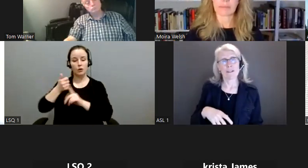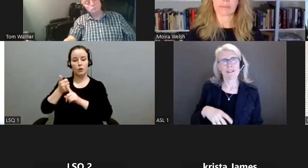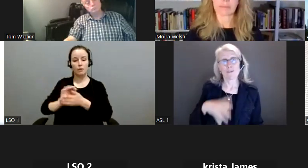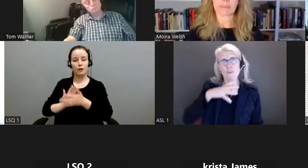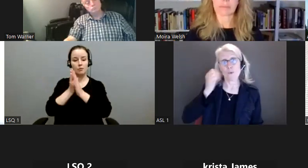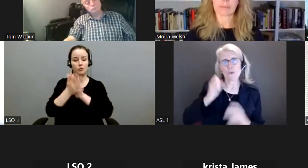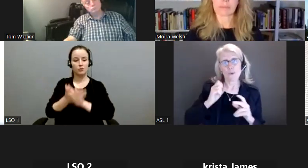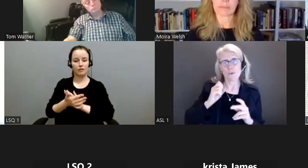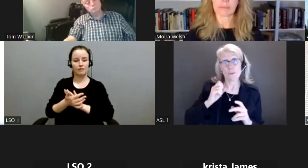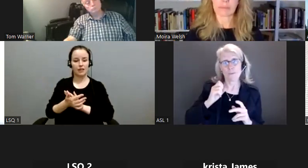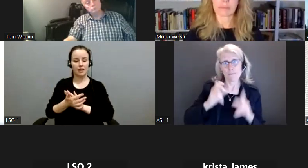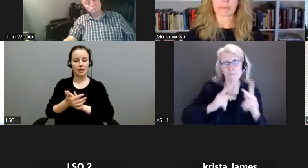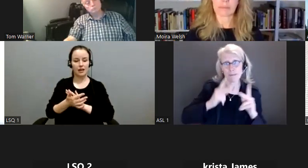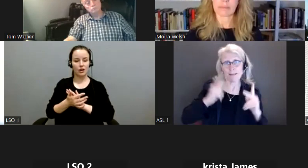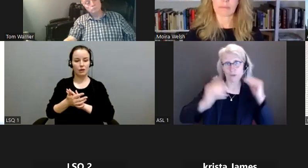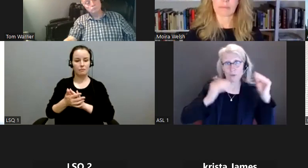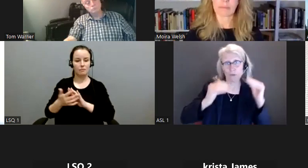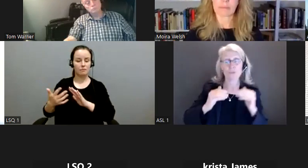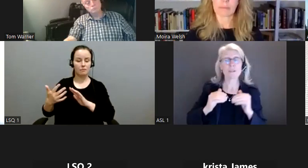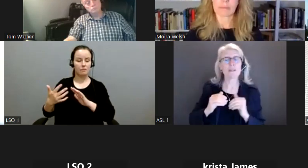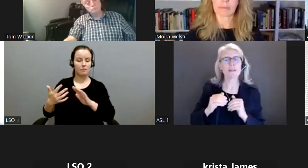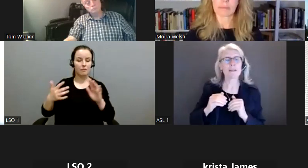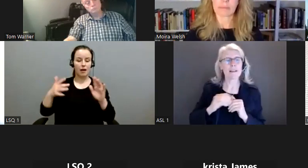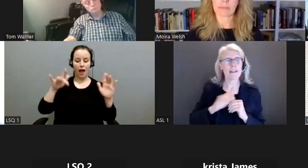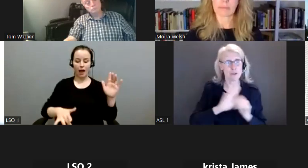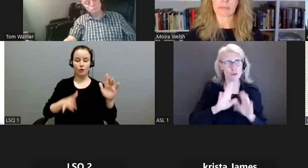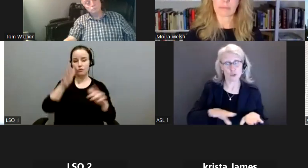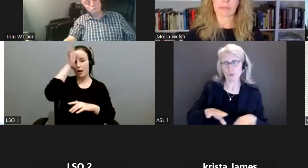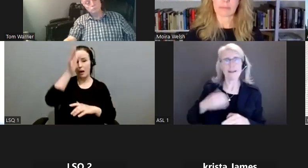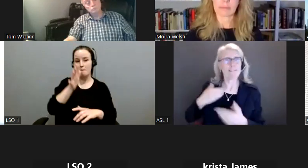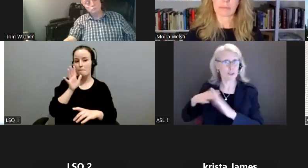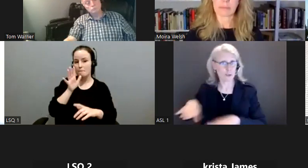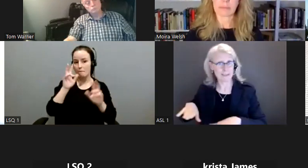grandchildren. And that's attributed to a breakdown